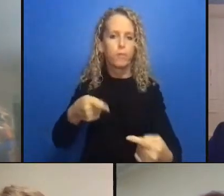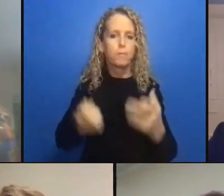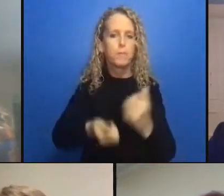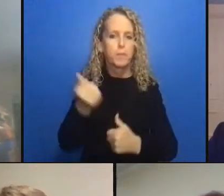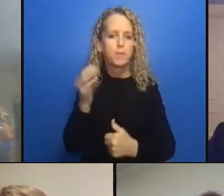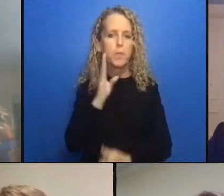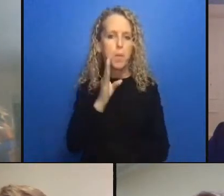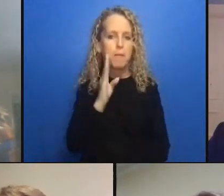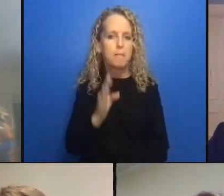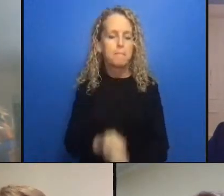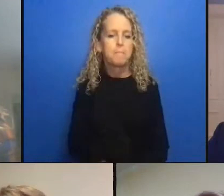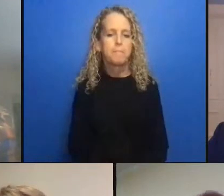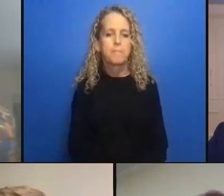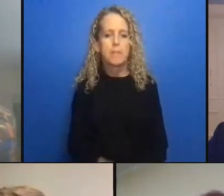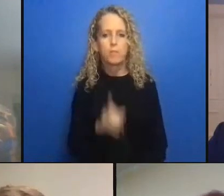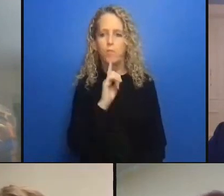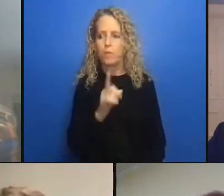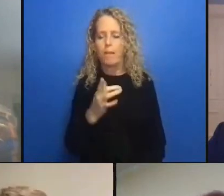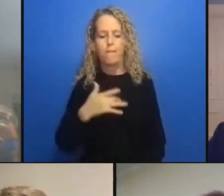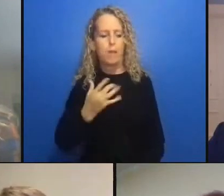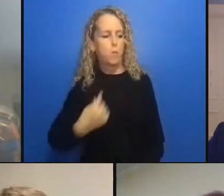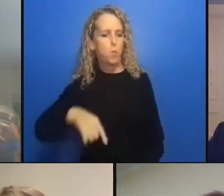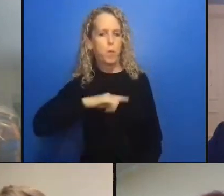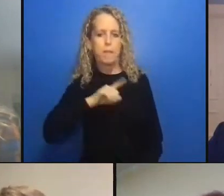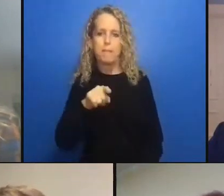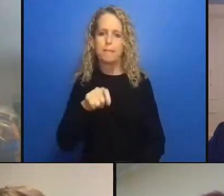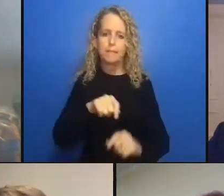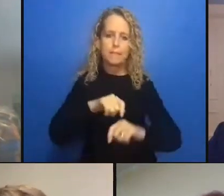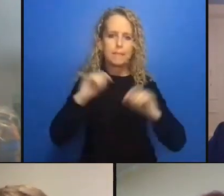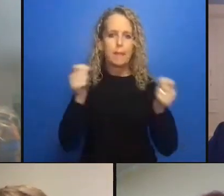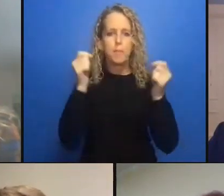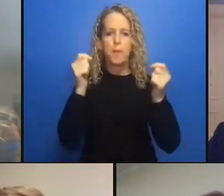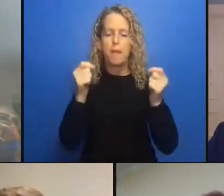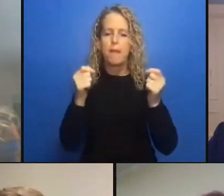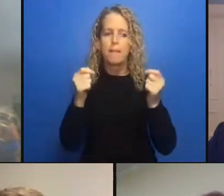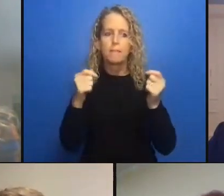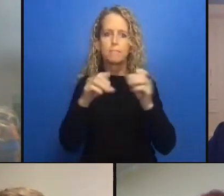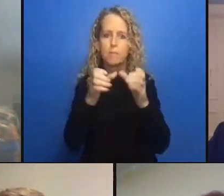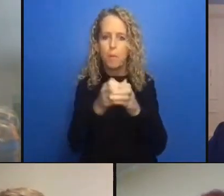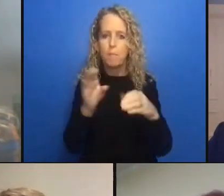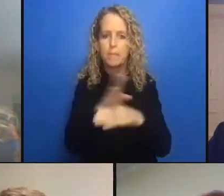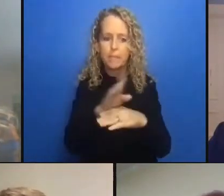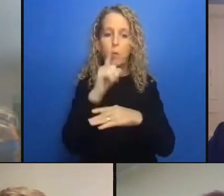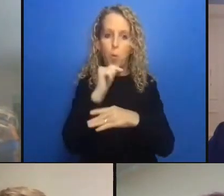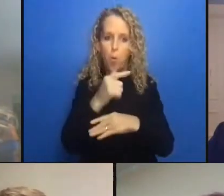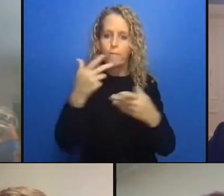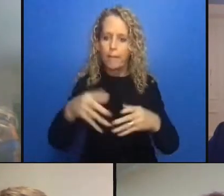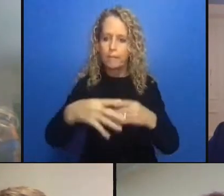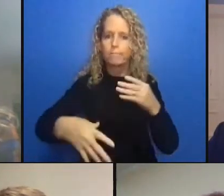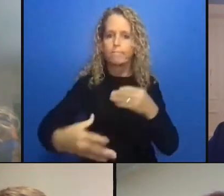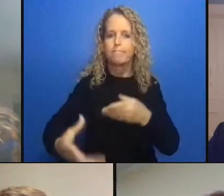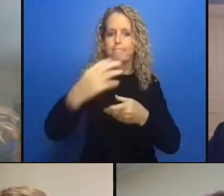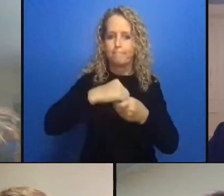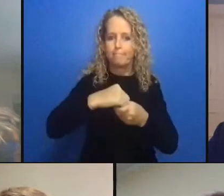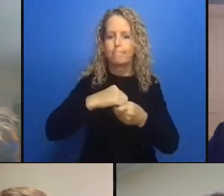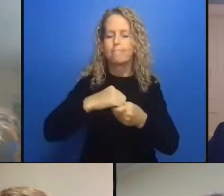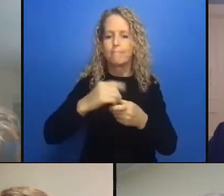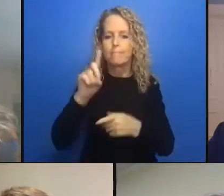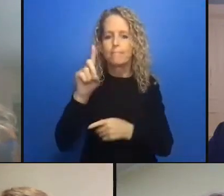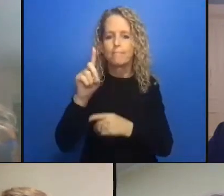really need to take the time to celebrate, the accomplishments of these small businesses. Yeah. I think digital adoption